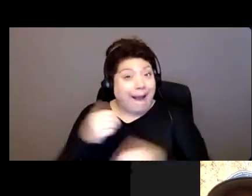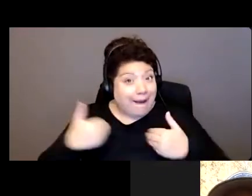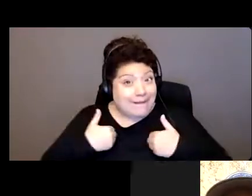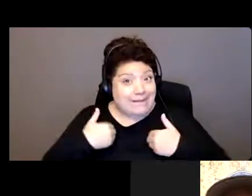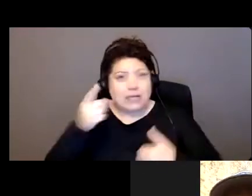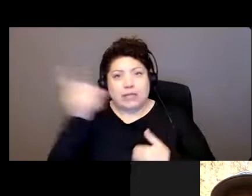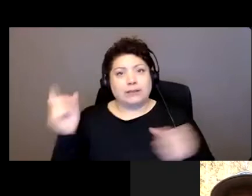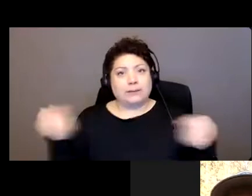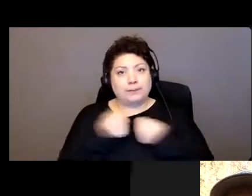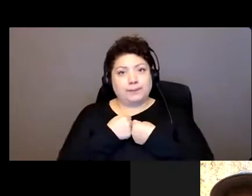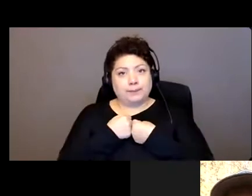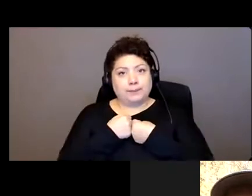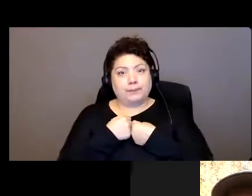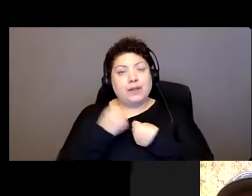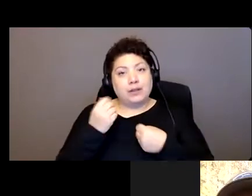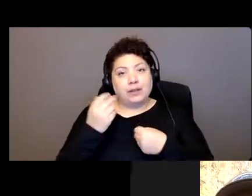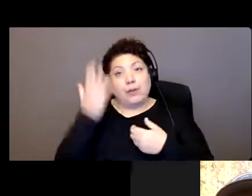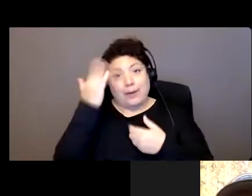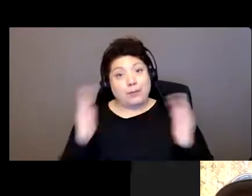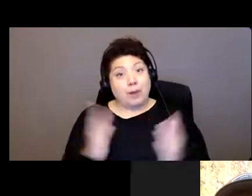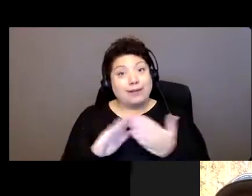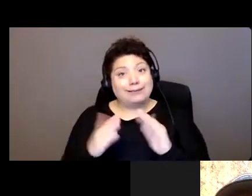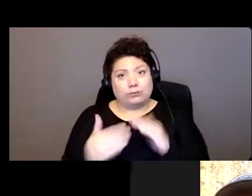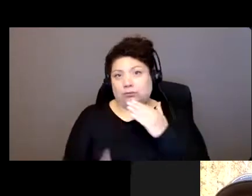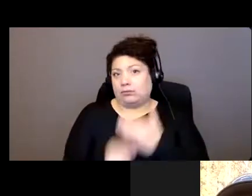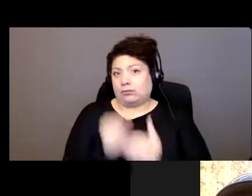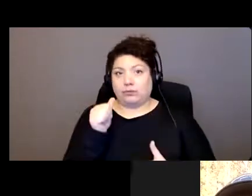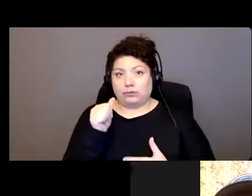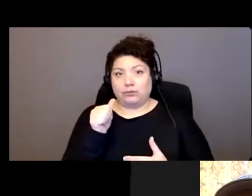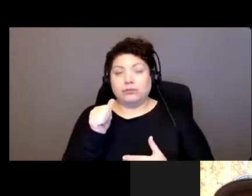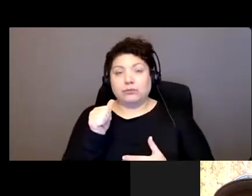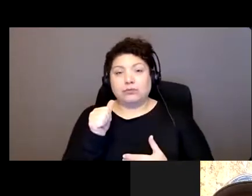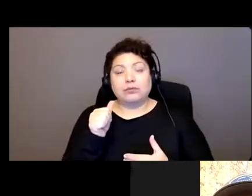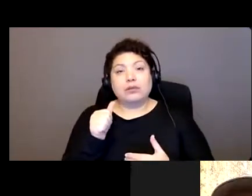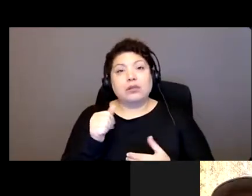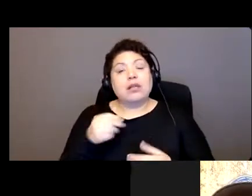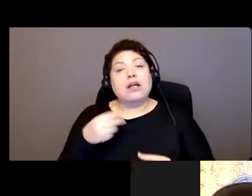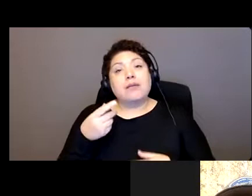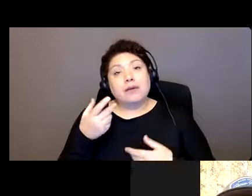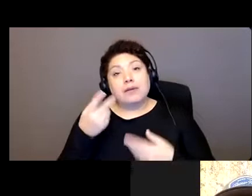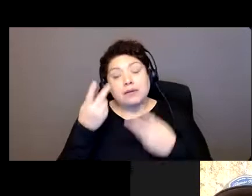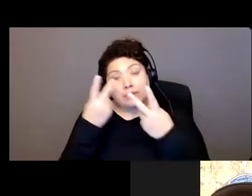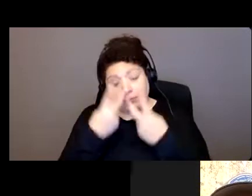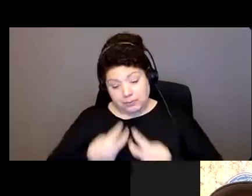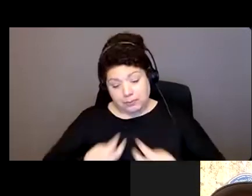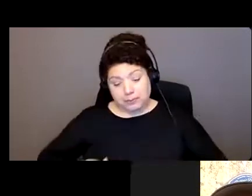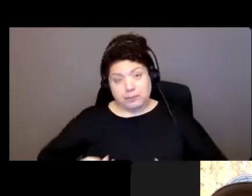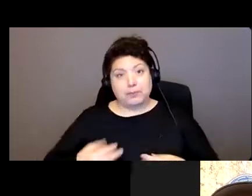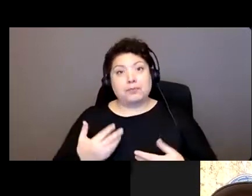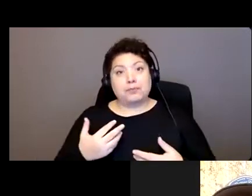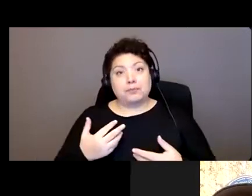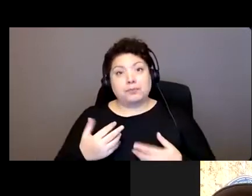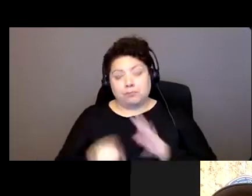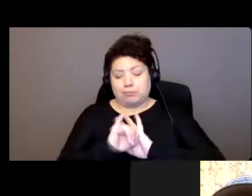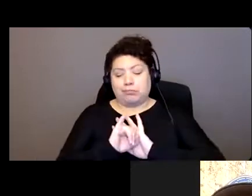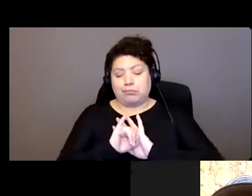out. So finding yourself sometimes, it takes a while. I found